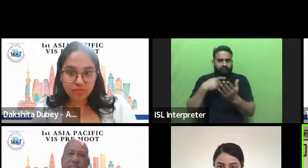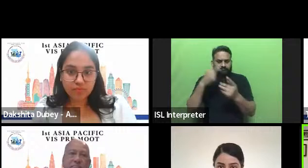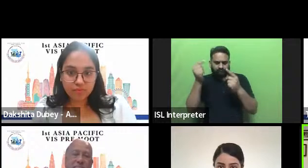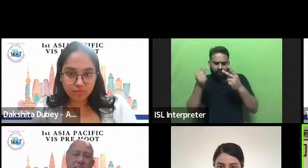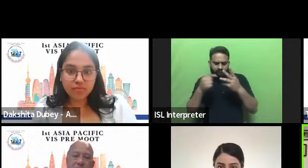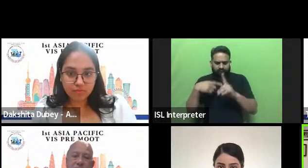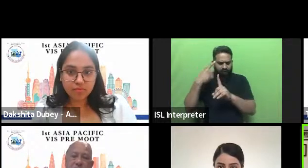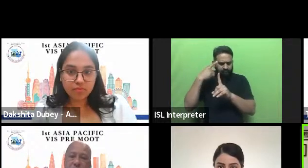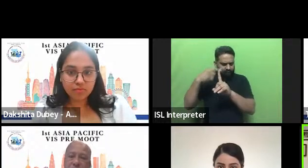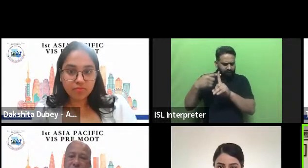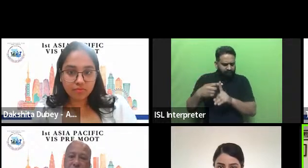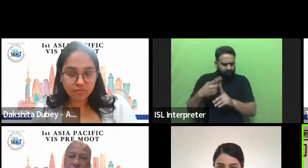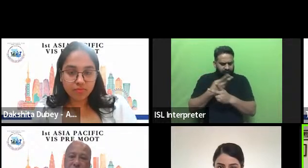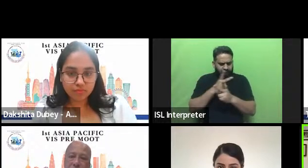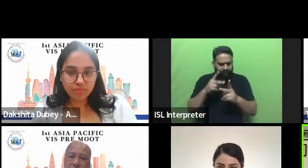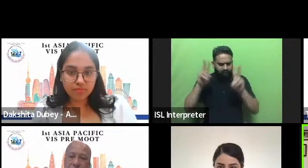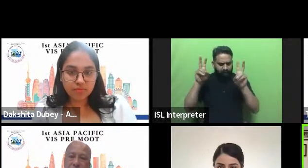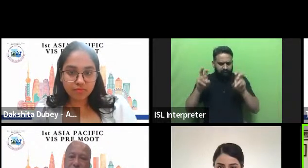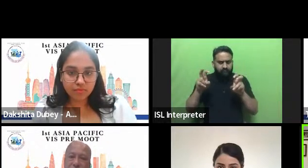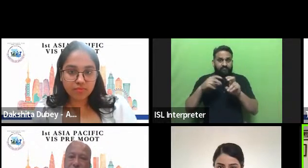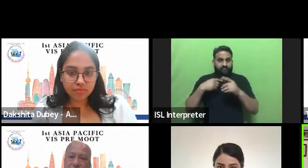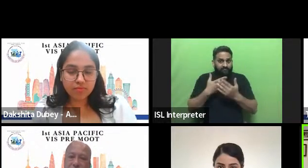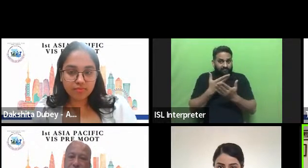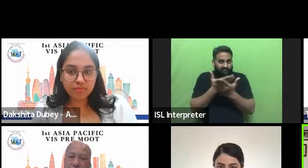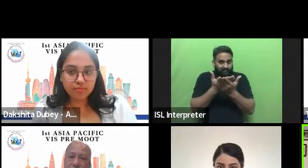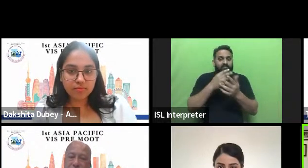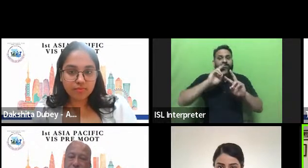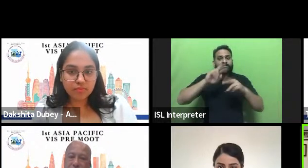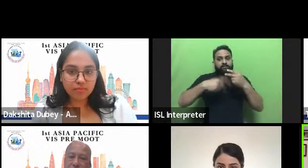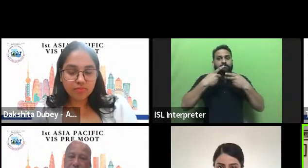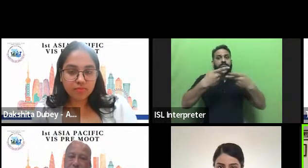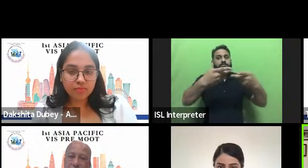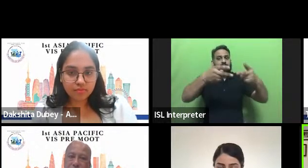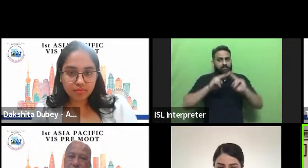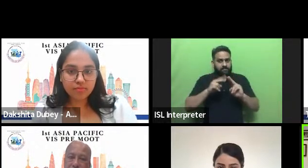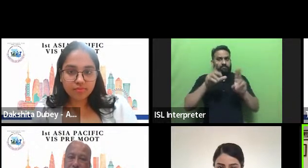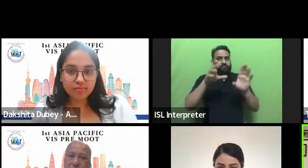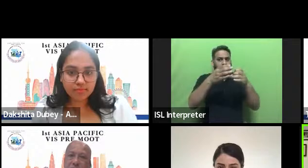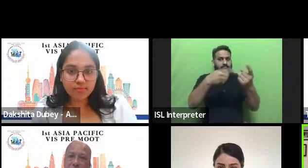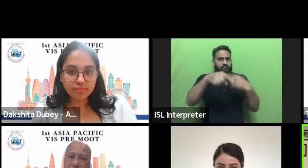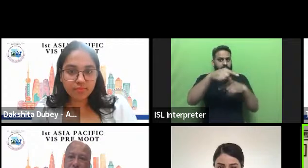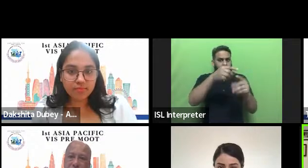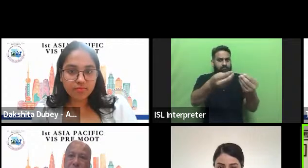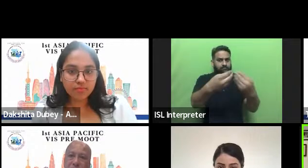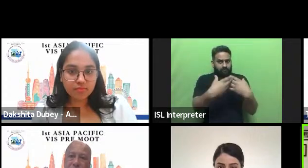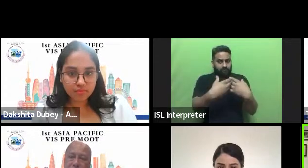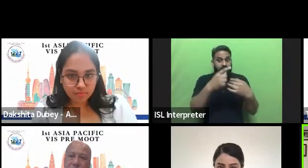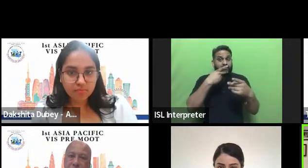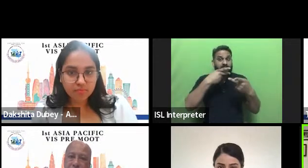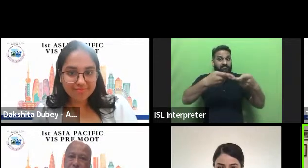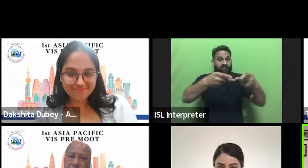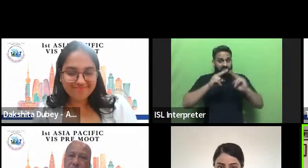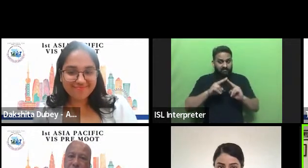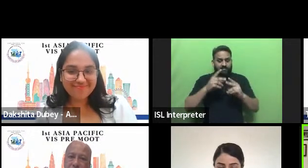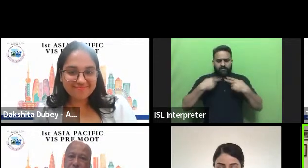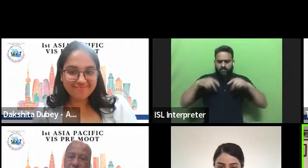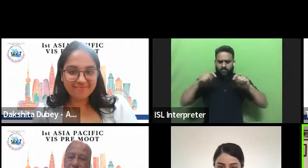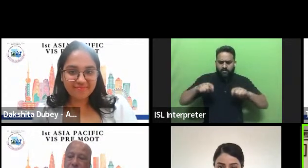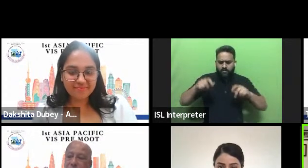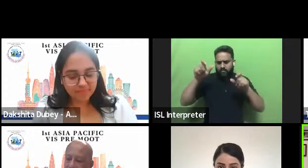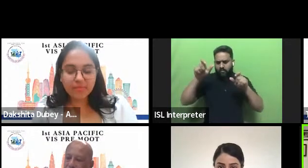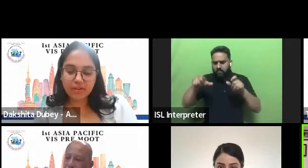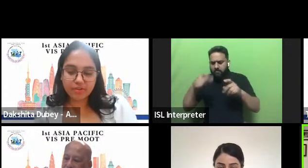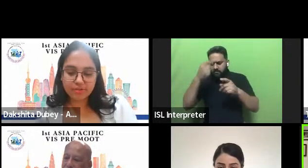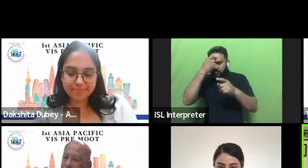contract formation, followed by the respondent replying, and then the respondent beginning on jurisdictional issues with the claimant